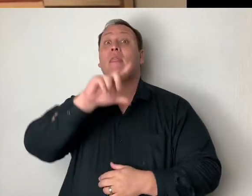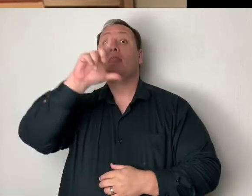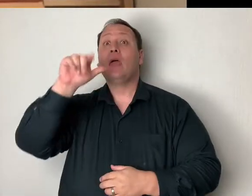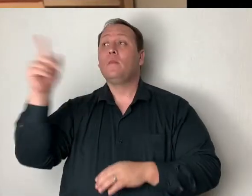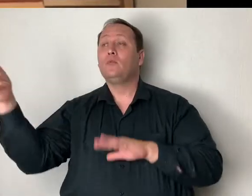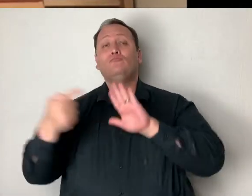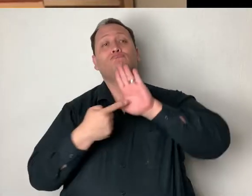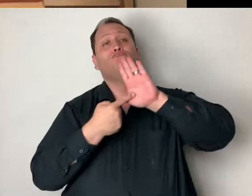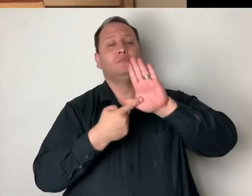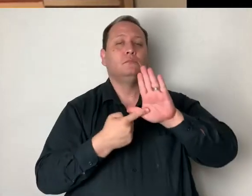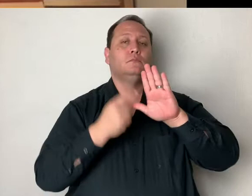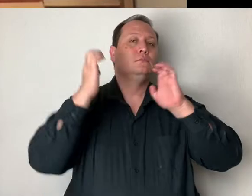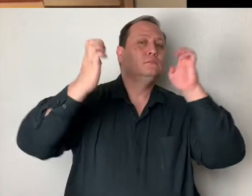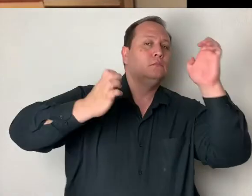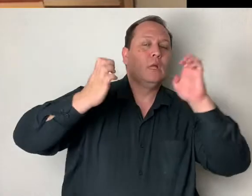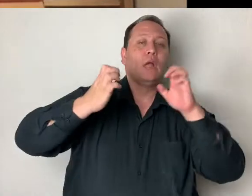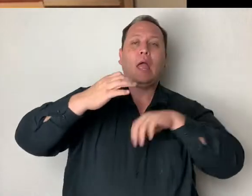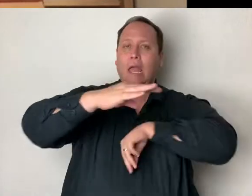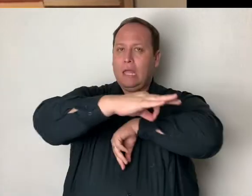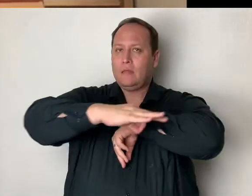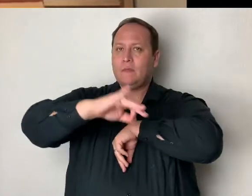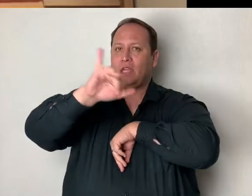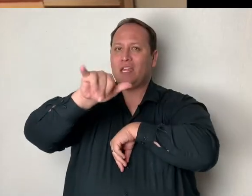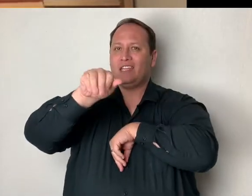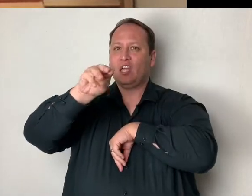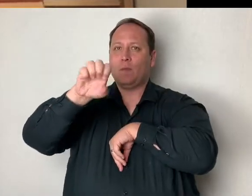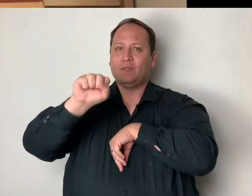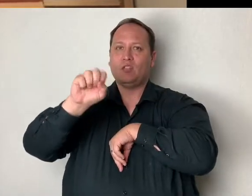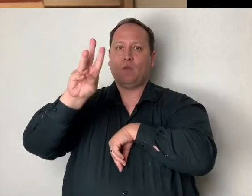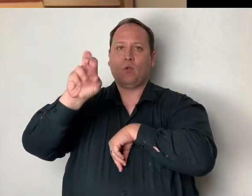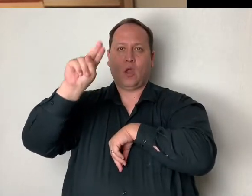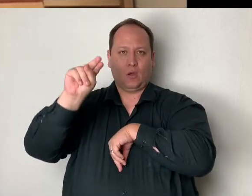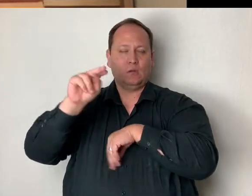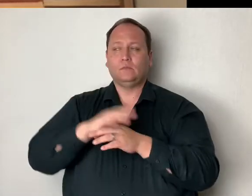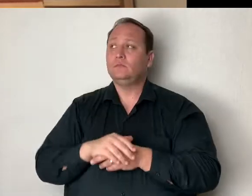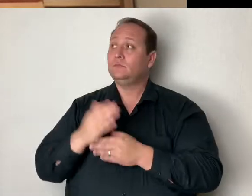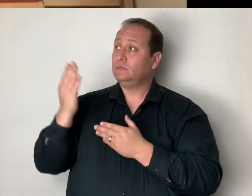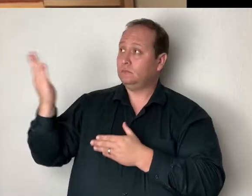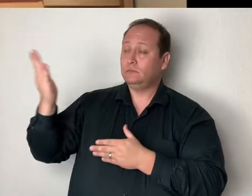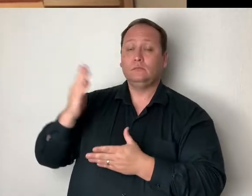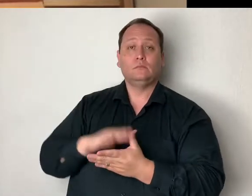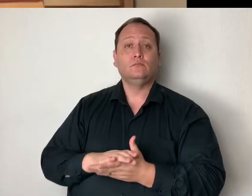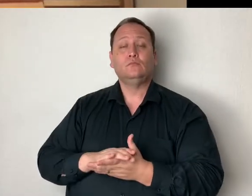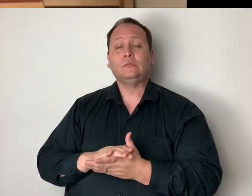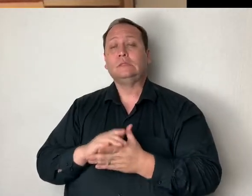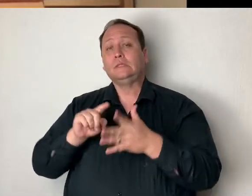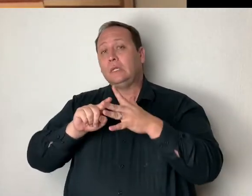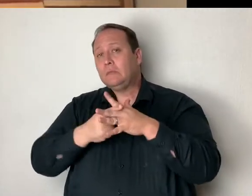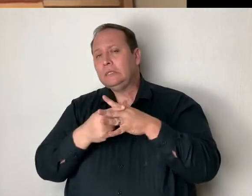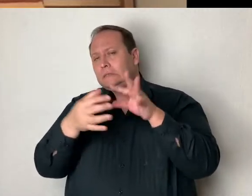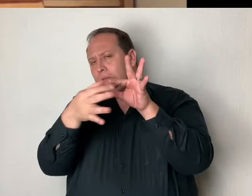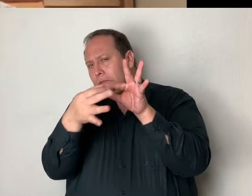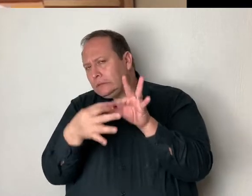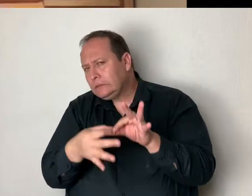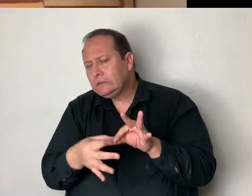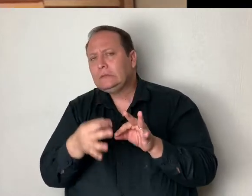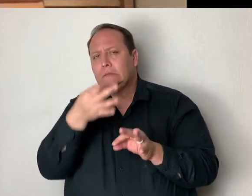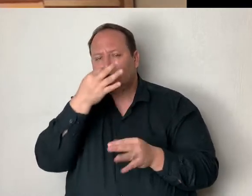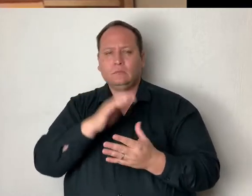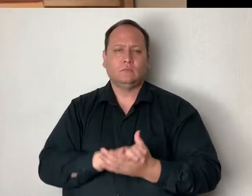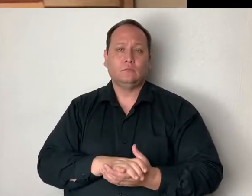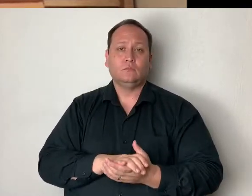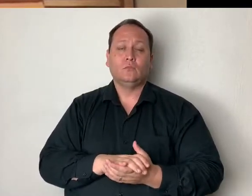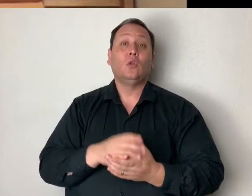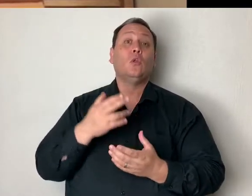our architect, James Brown, who will share an initial glimpse of our vision for a